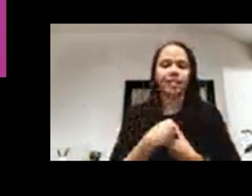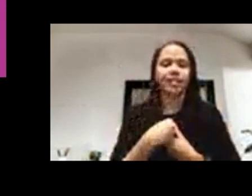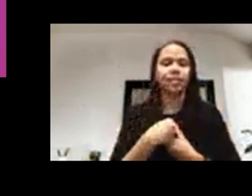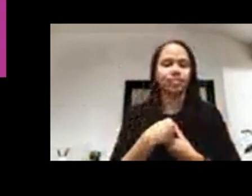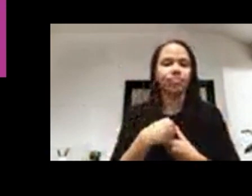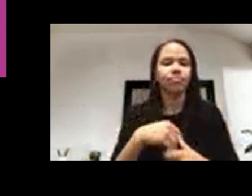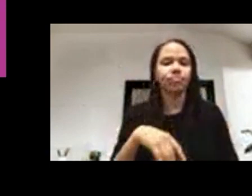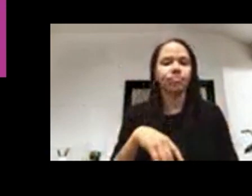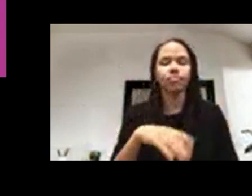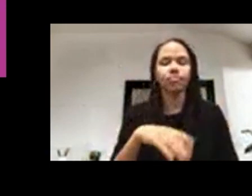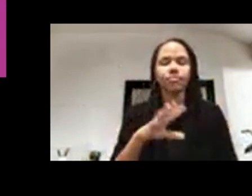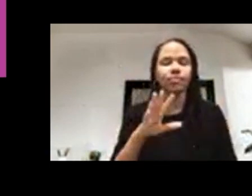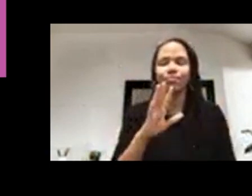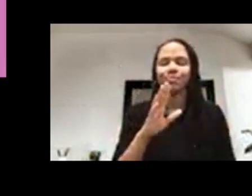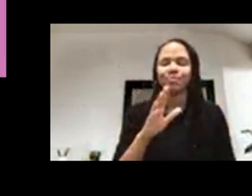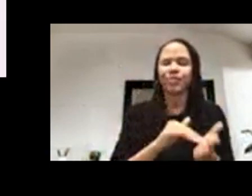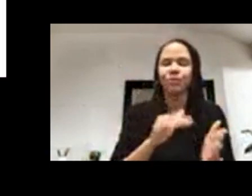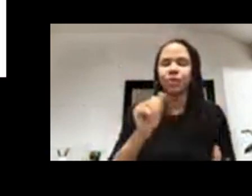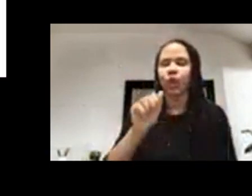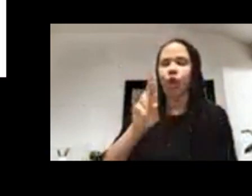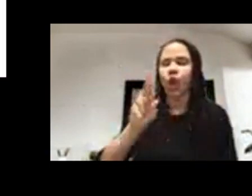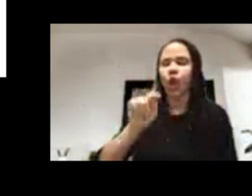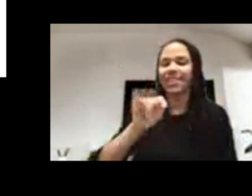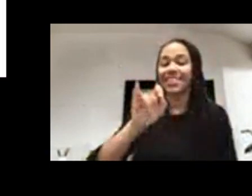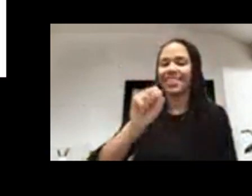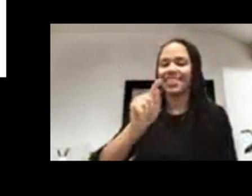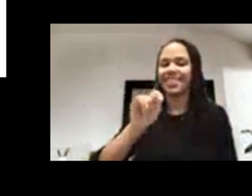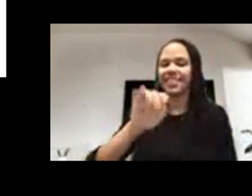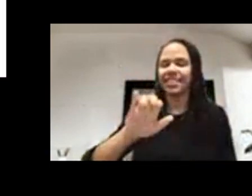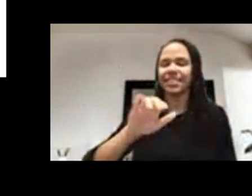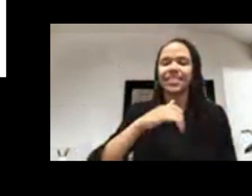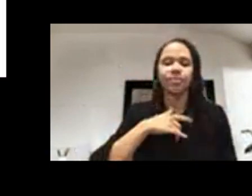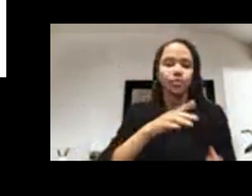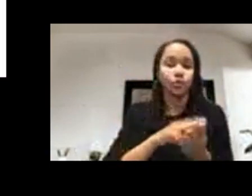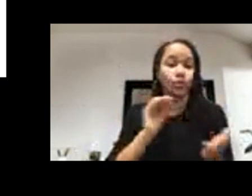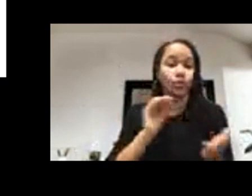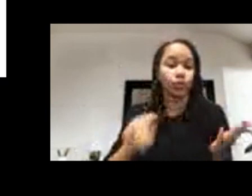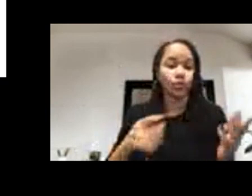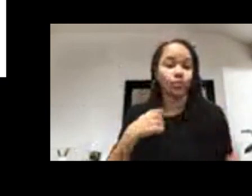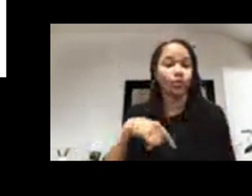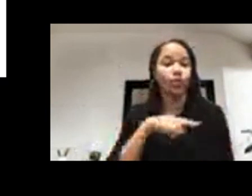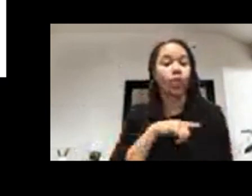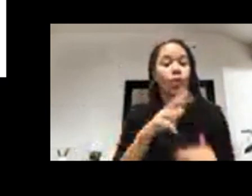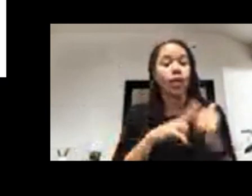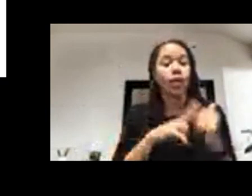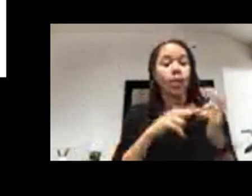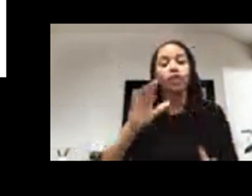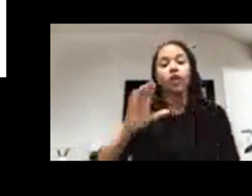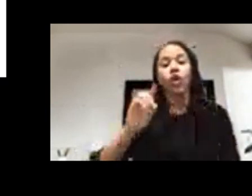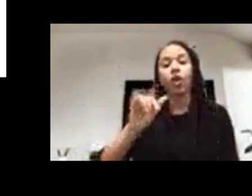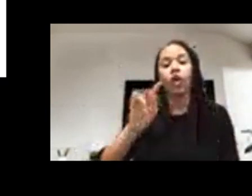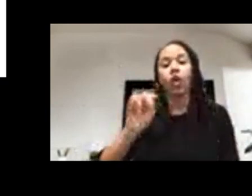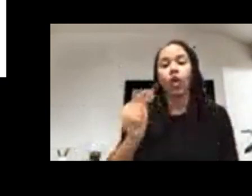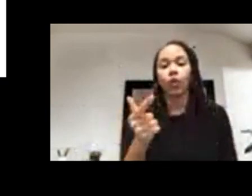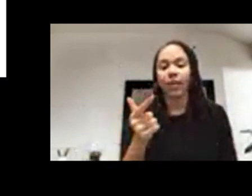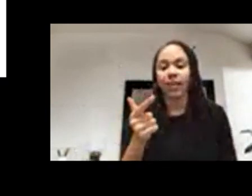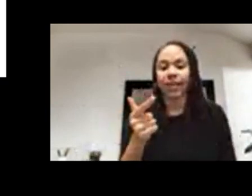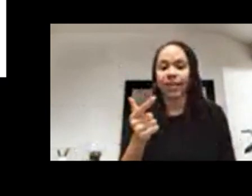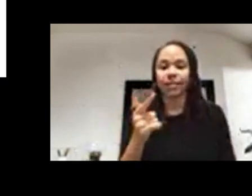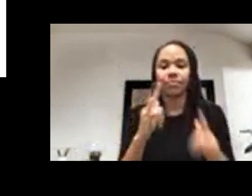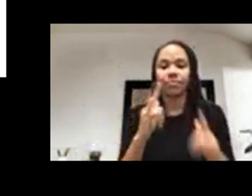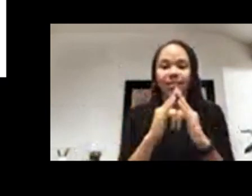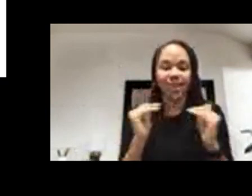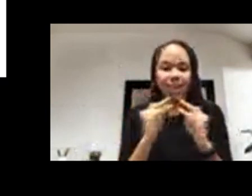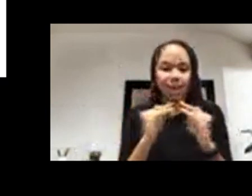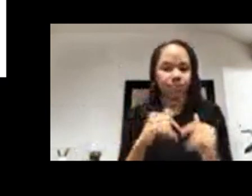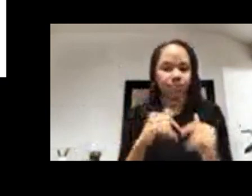with college level courses. So we built a coding camp this summer, and there were 7 autistic college first